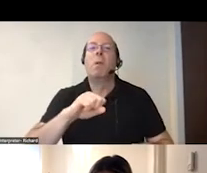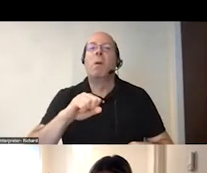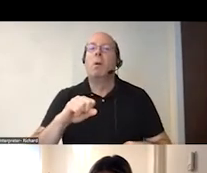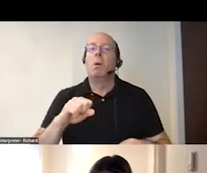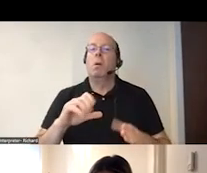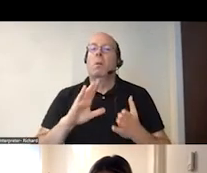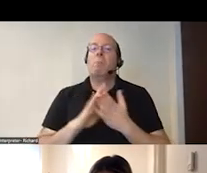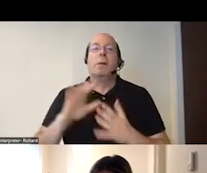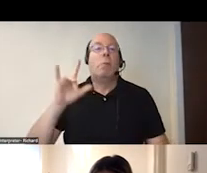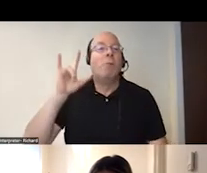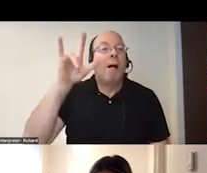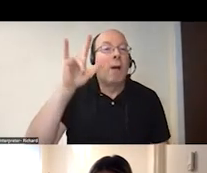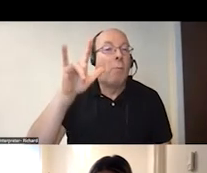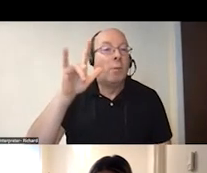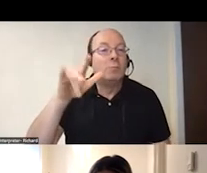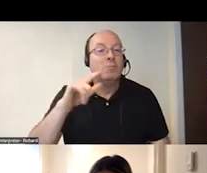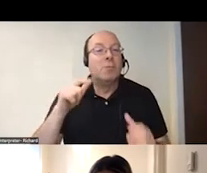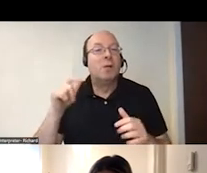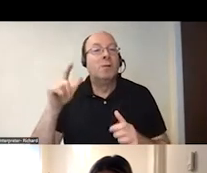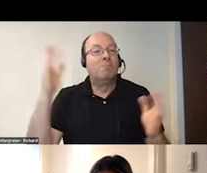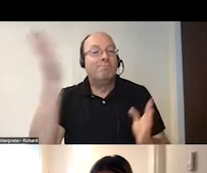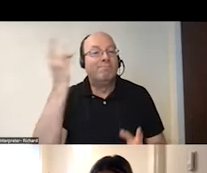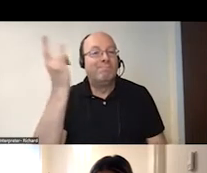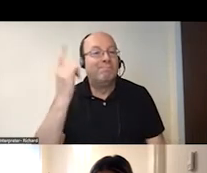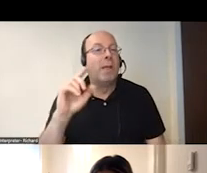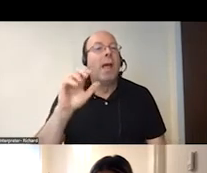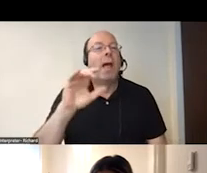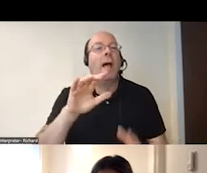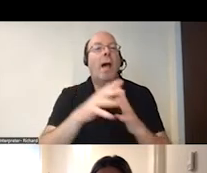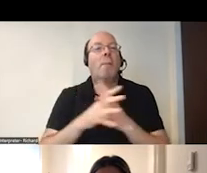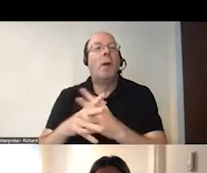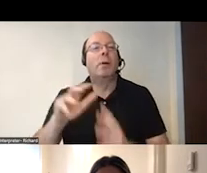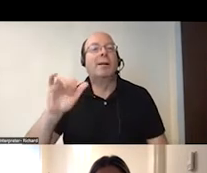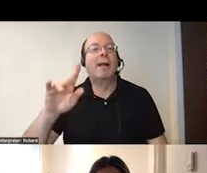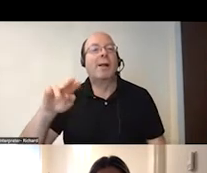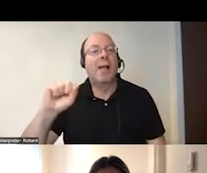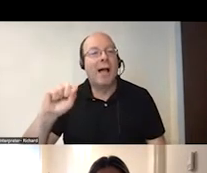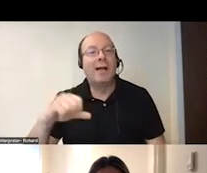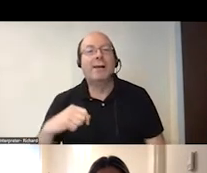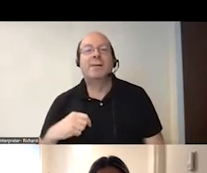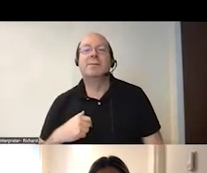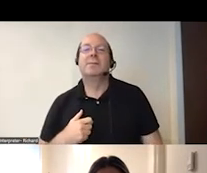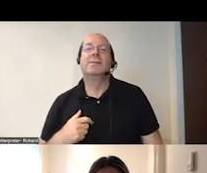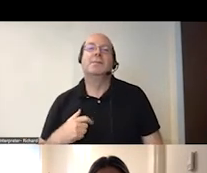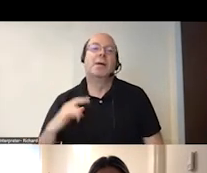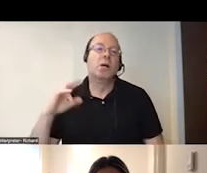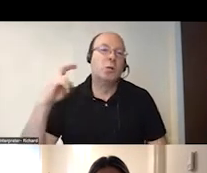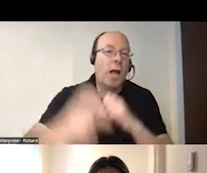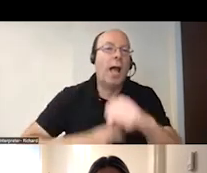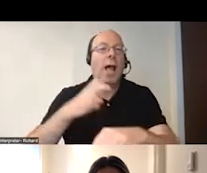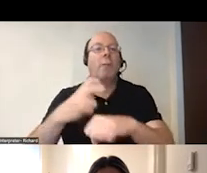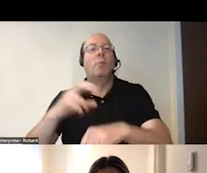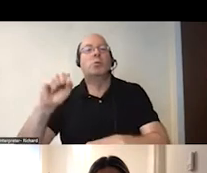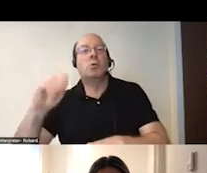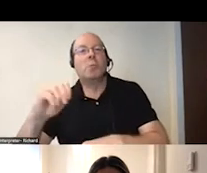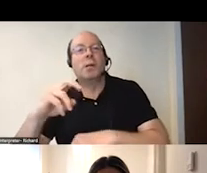becoming a flight attendant for American Airlines. And from there, I just traveled a whole bunch. I used my social media just to show friends and family.